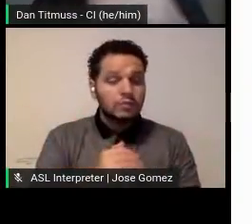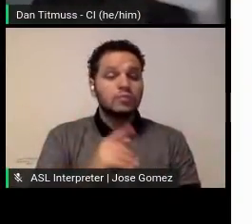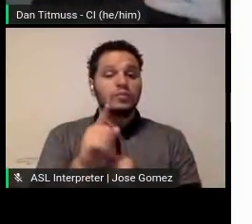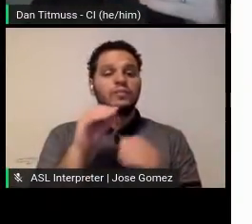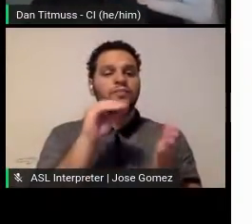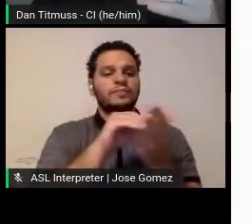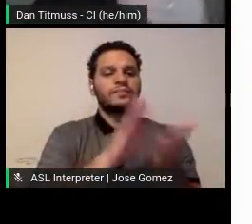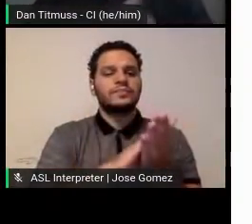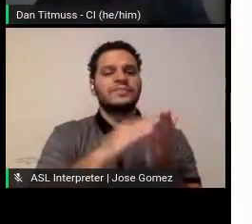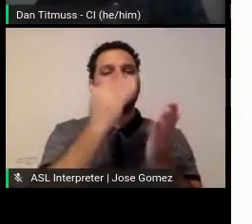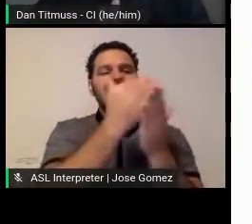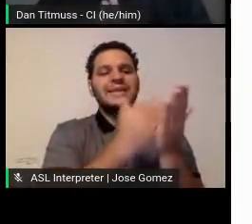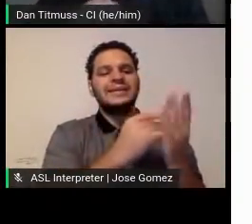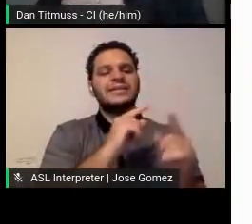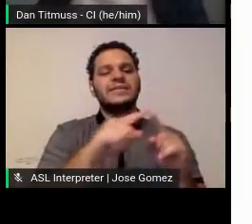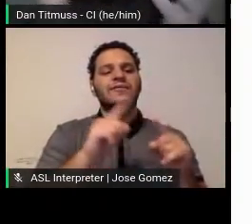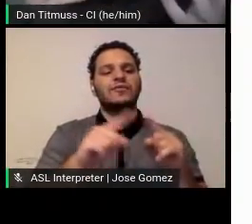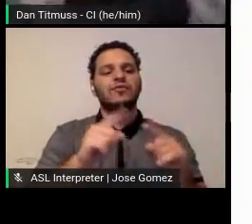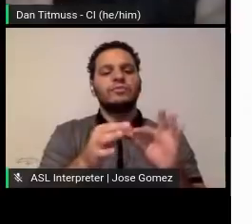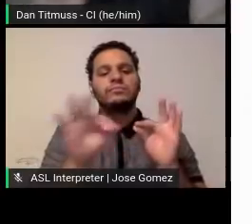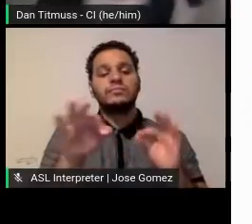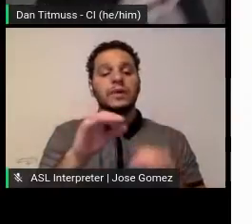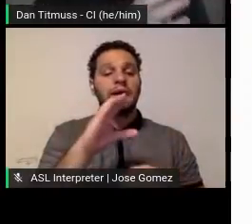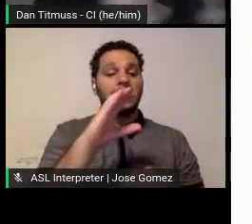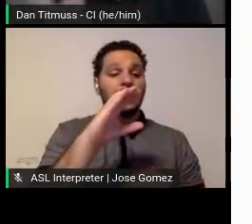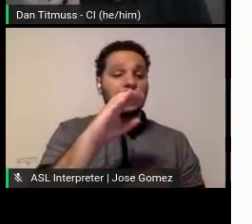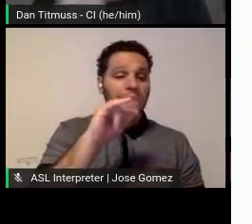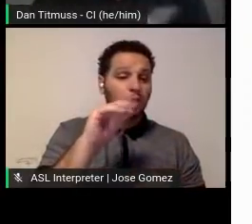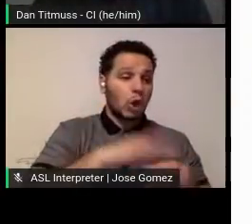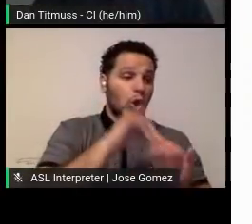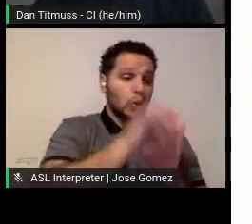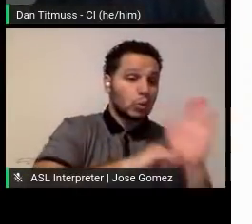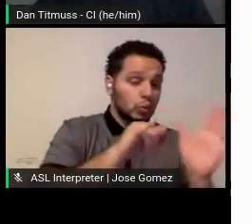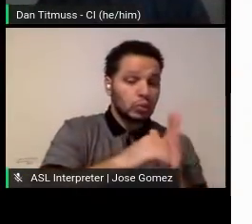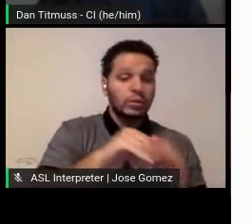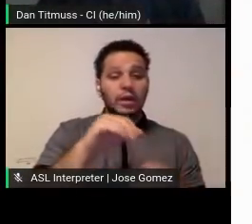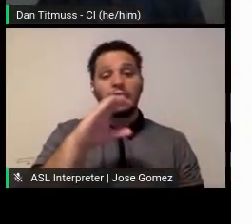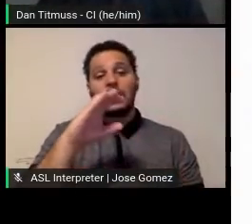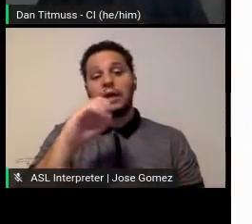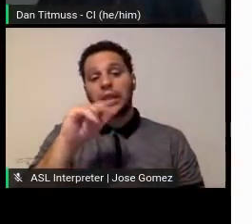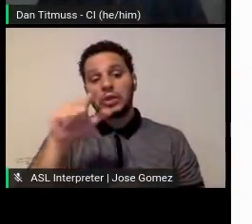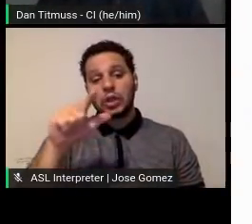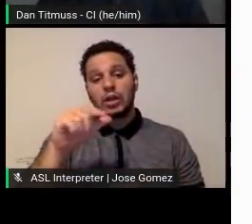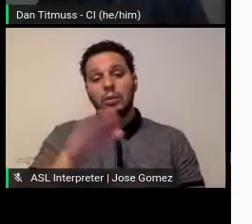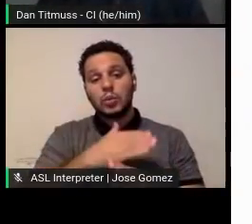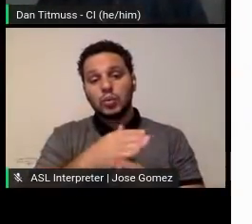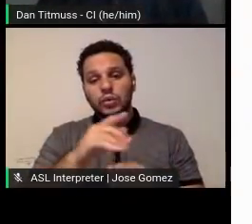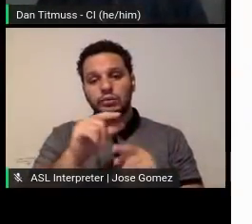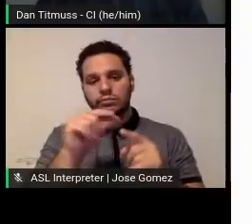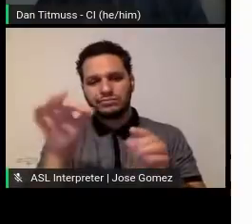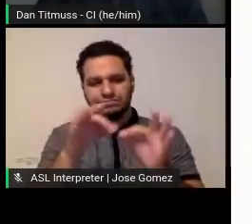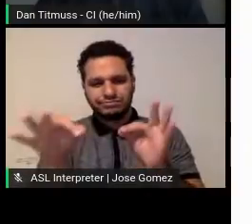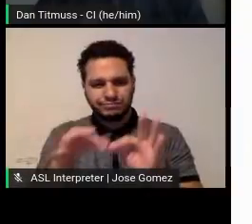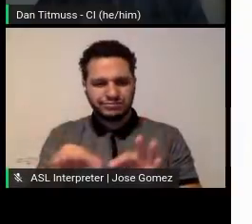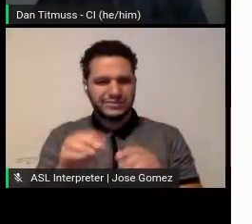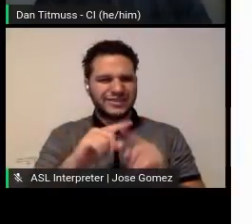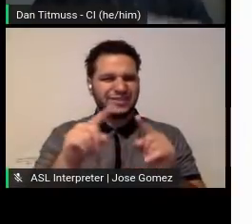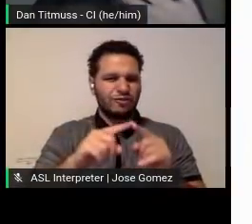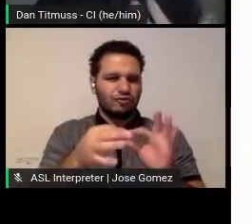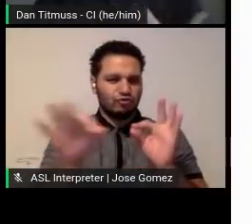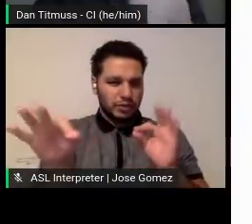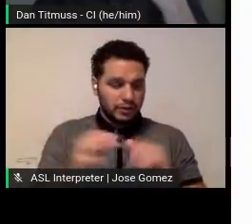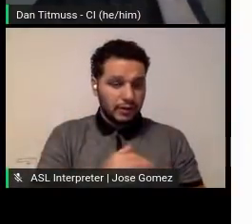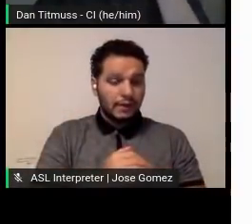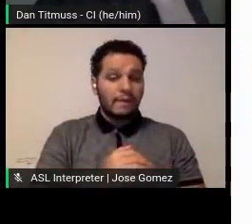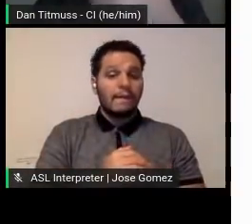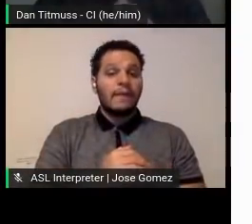of different phrases. So classical music on YouTube, classical music best, for example. And then the